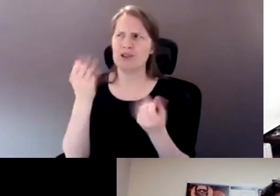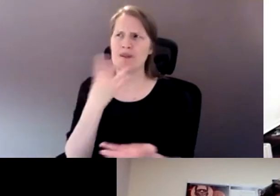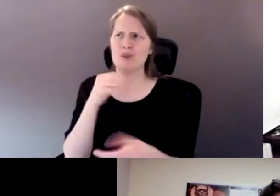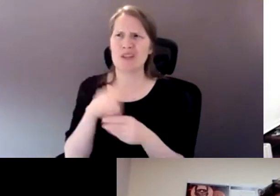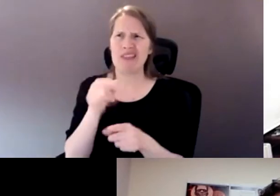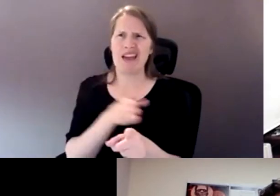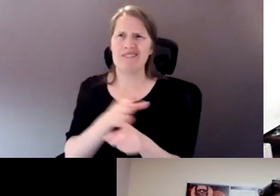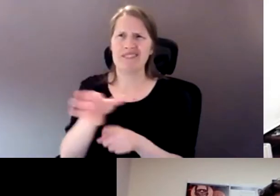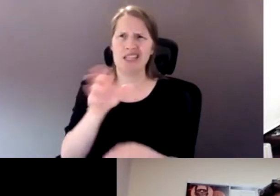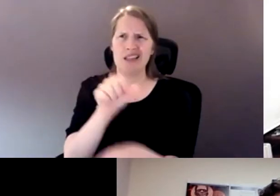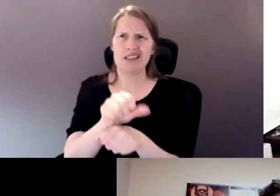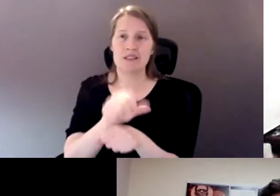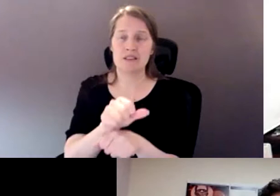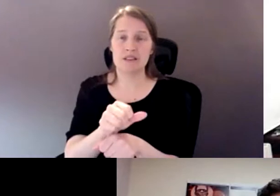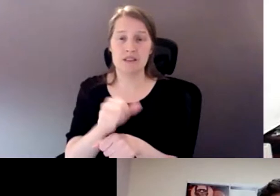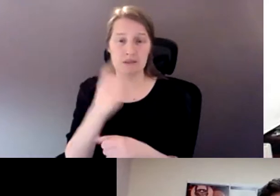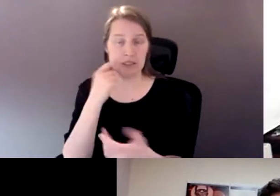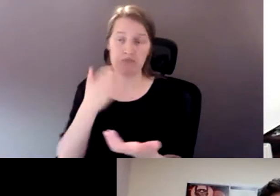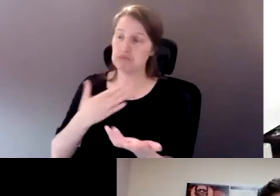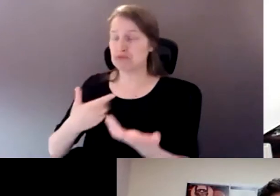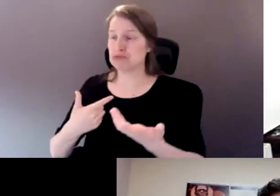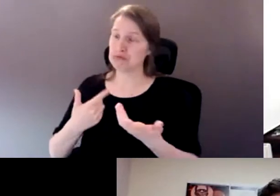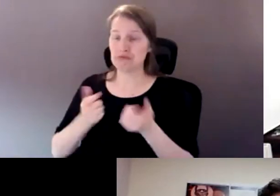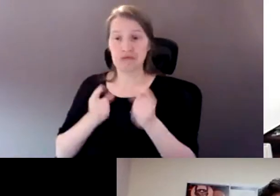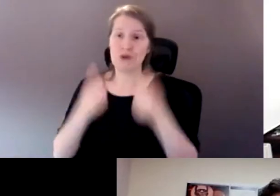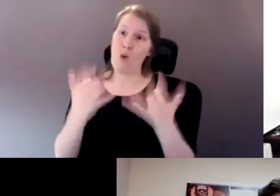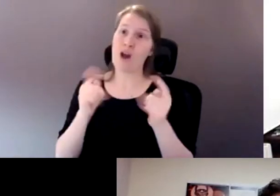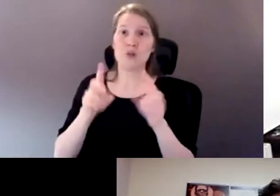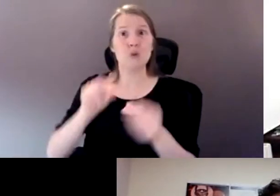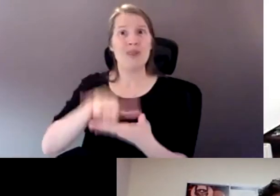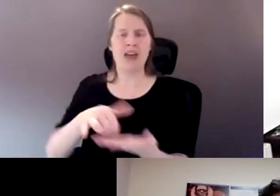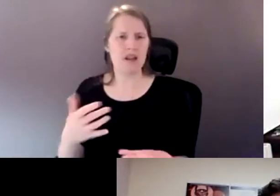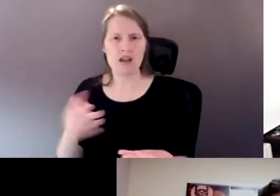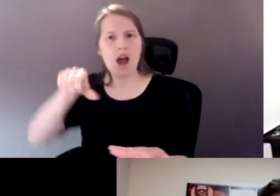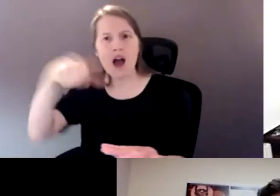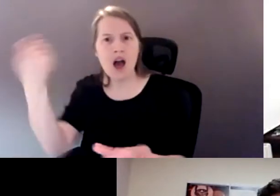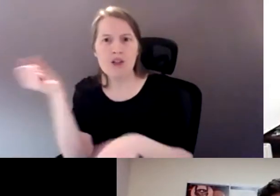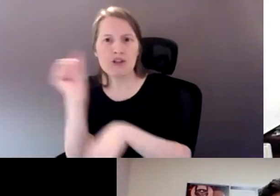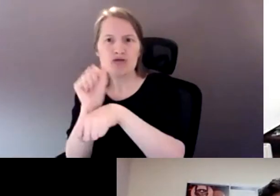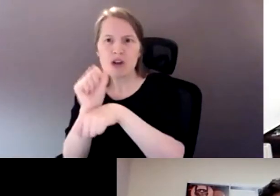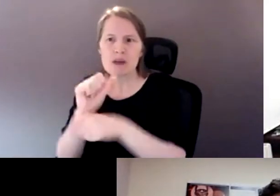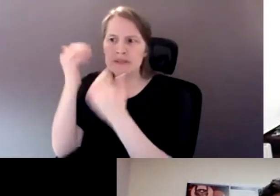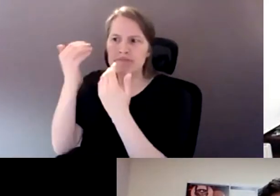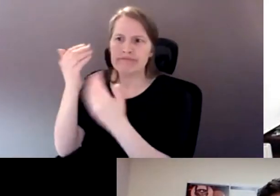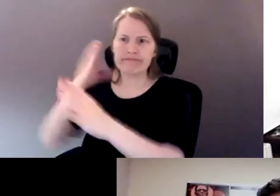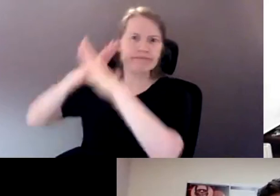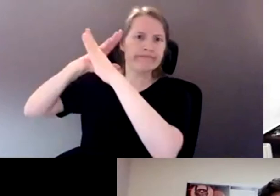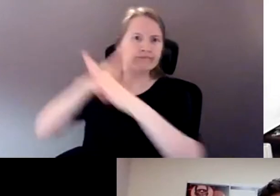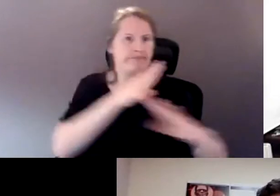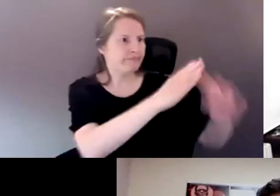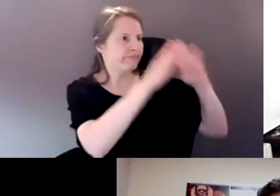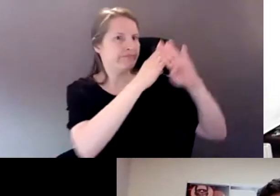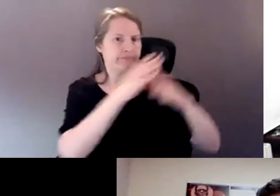because that's their natural propensity, but because kings created those positions for a